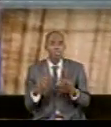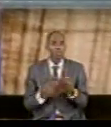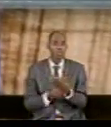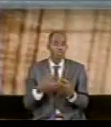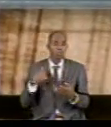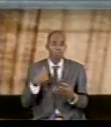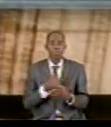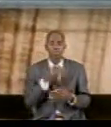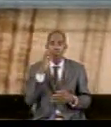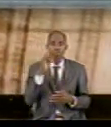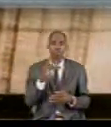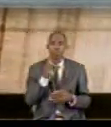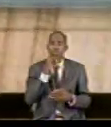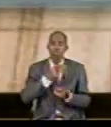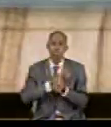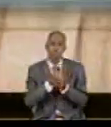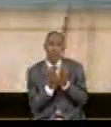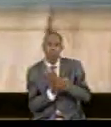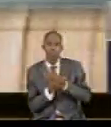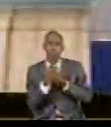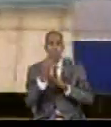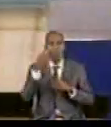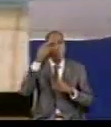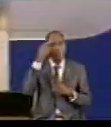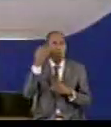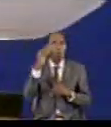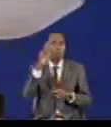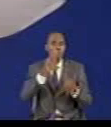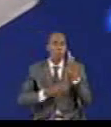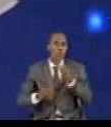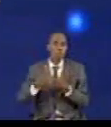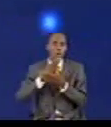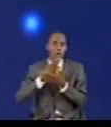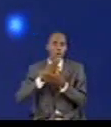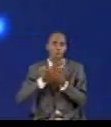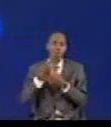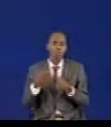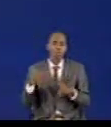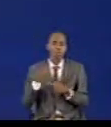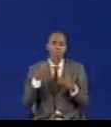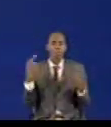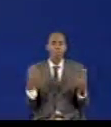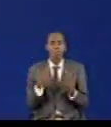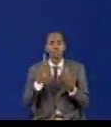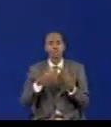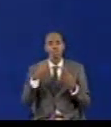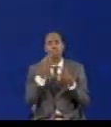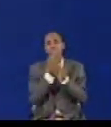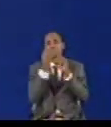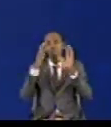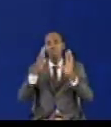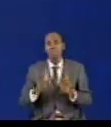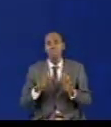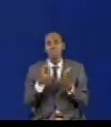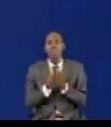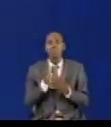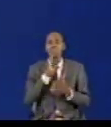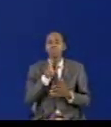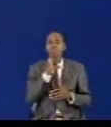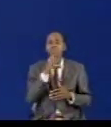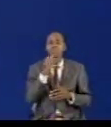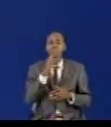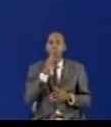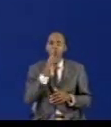not turn the minds of people away from their sin to the Savior, that's not the real